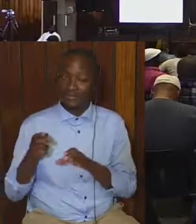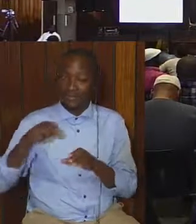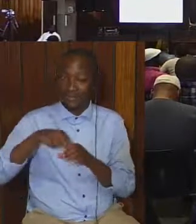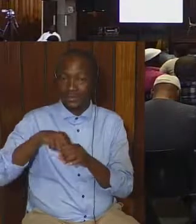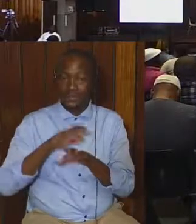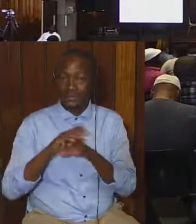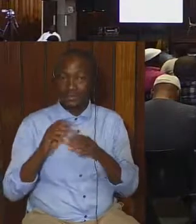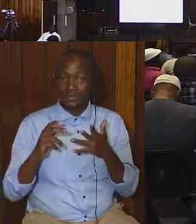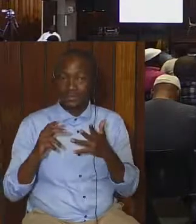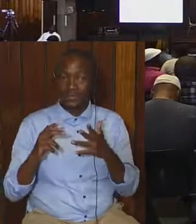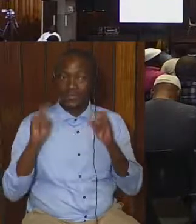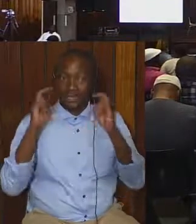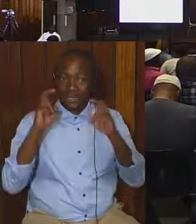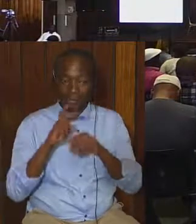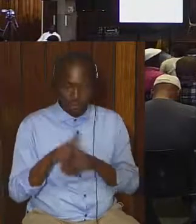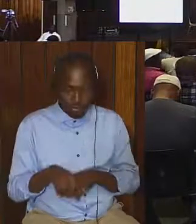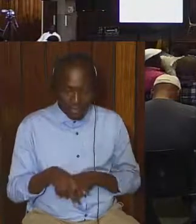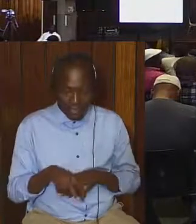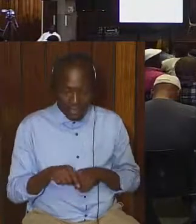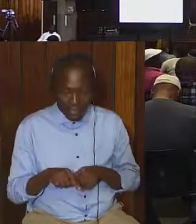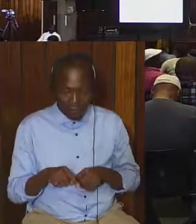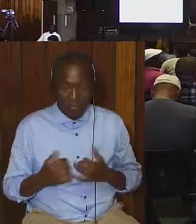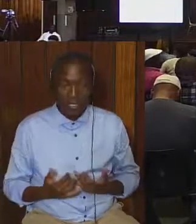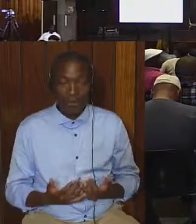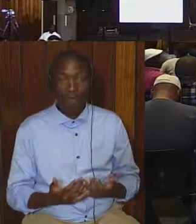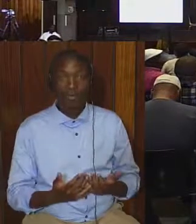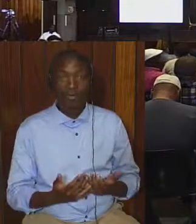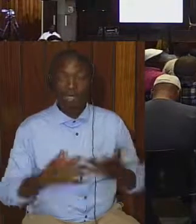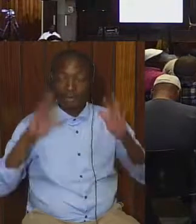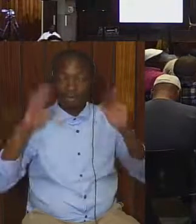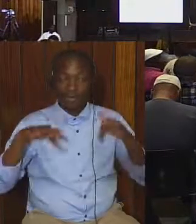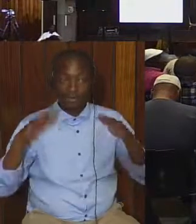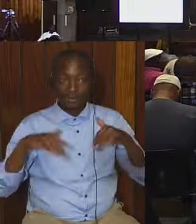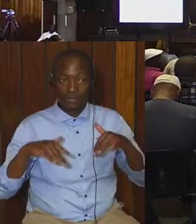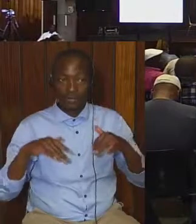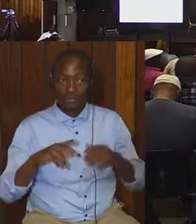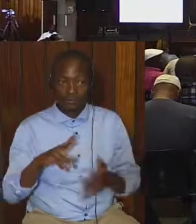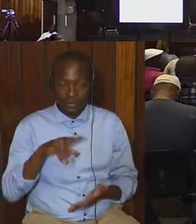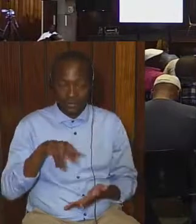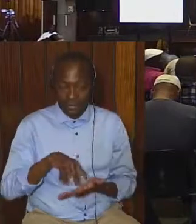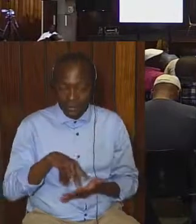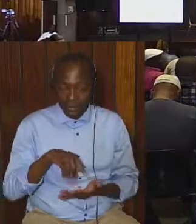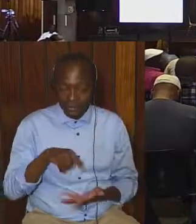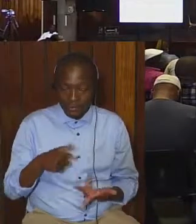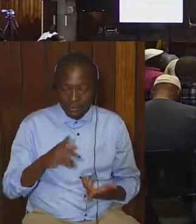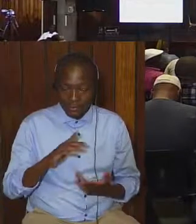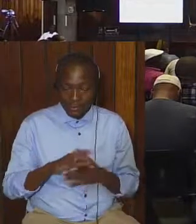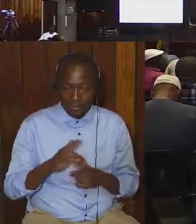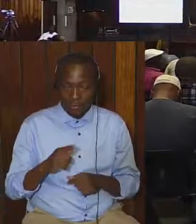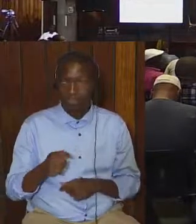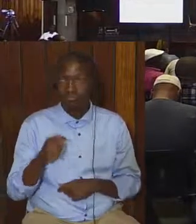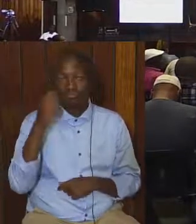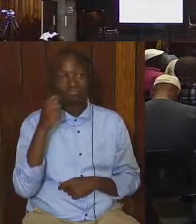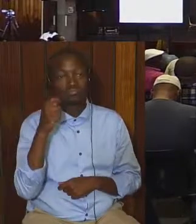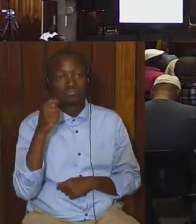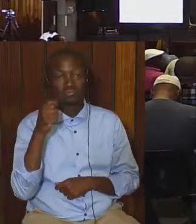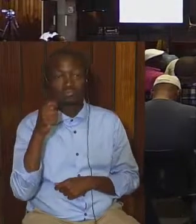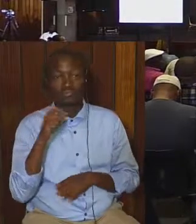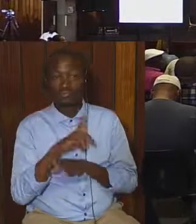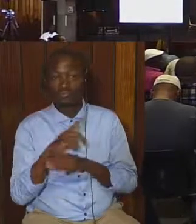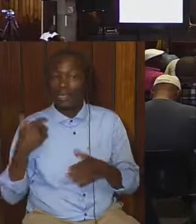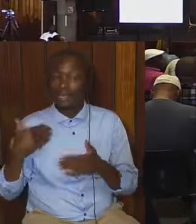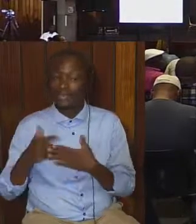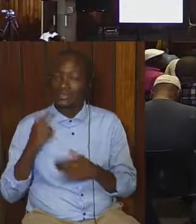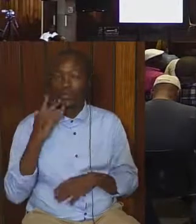sigibelile sihamba sibona phansi. Uma kuna imvula sisukuma sonke sime ngenyawo siphatha ama-umbrella. Kusoze